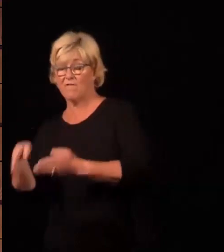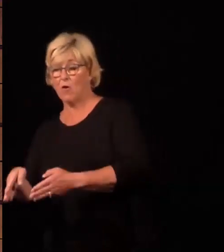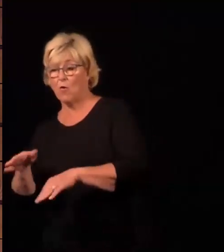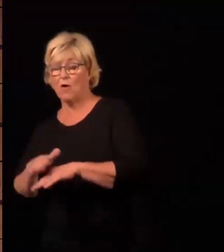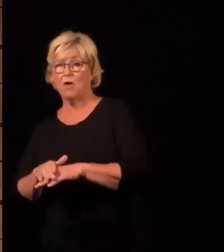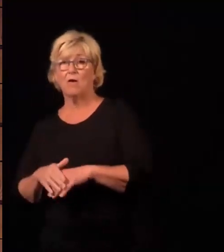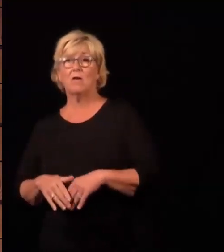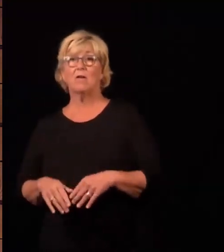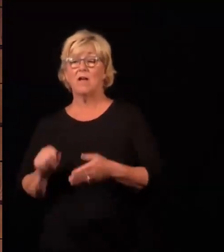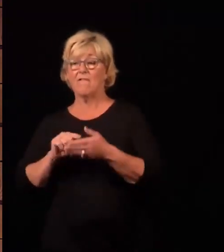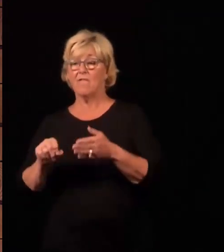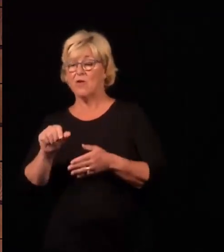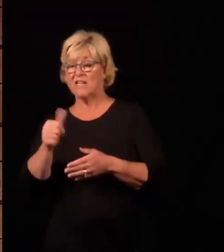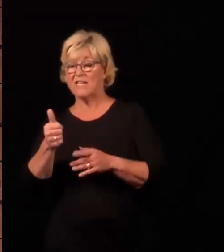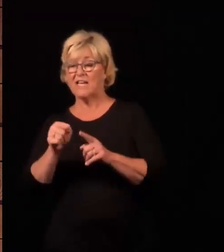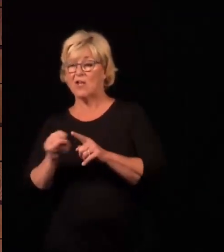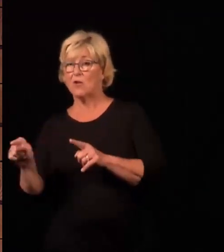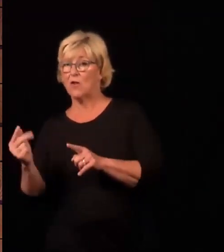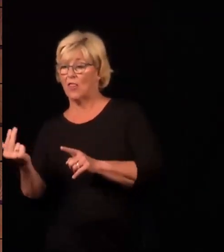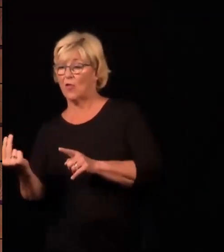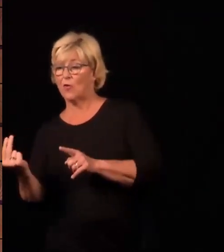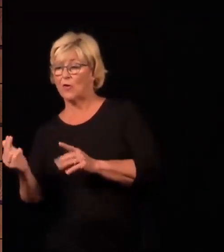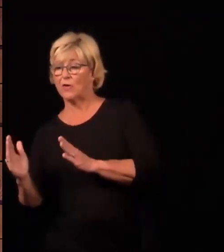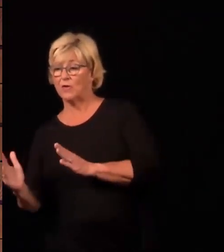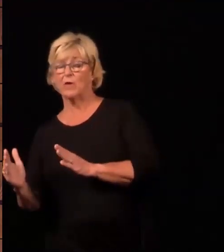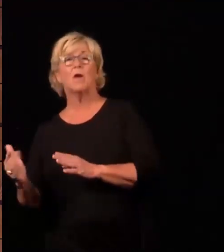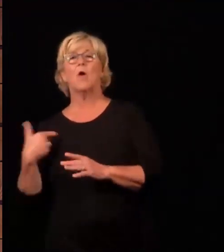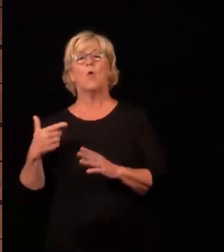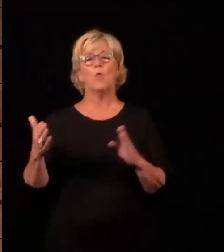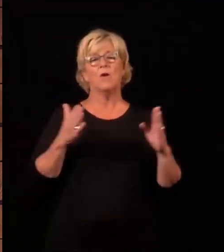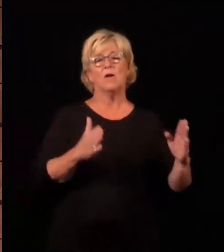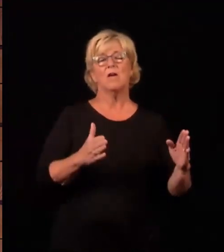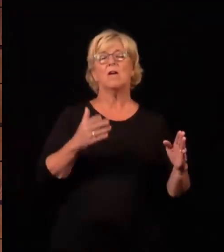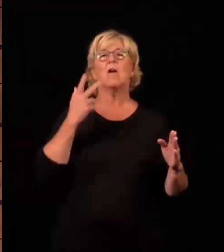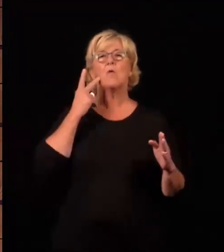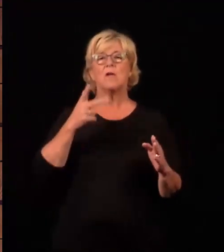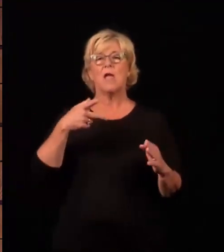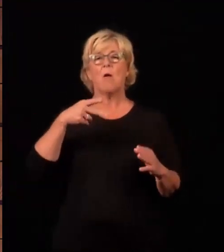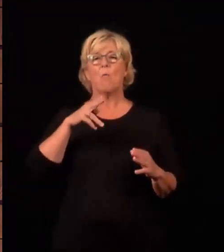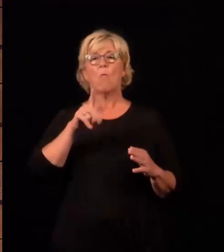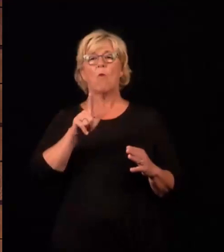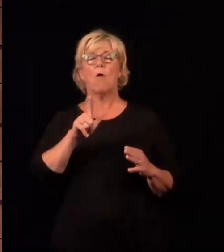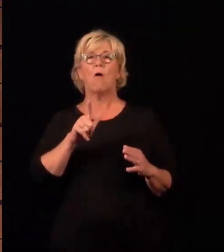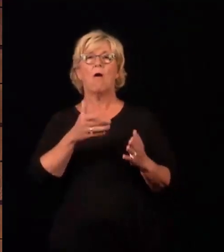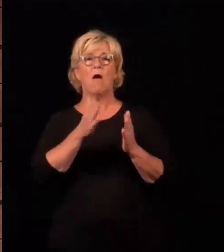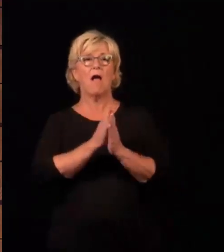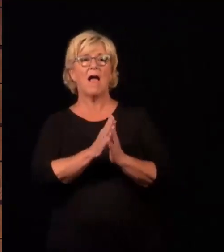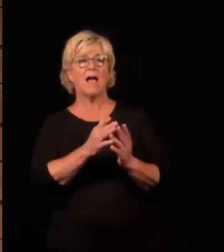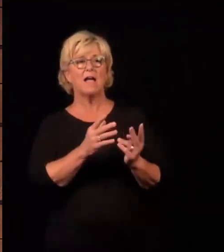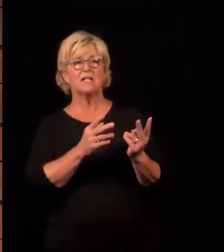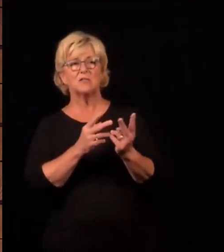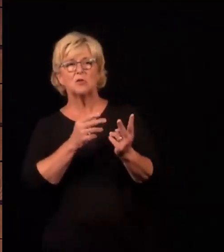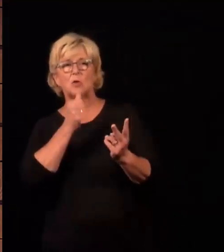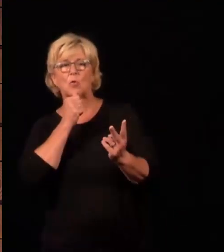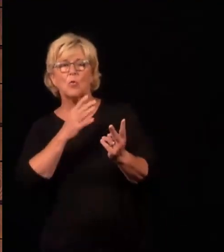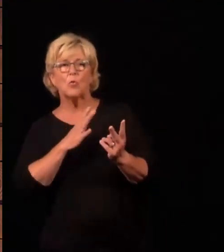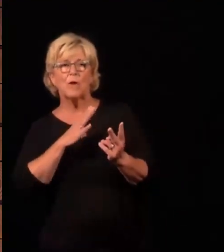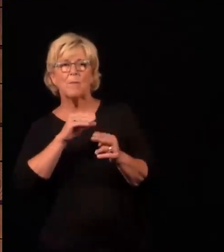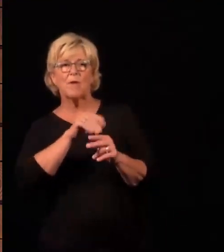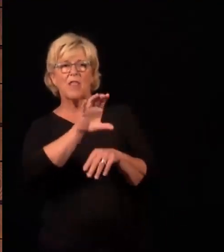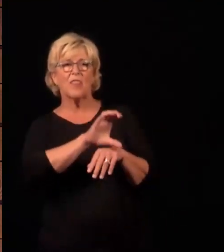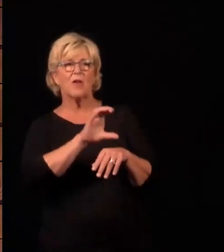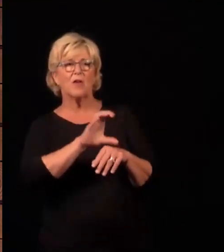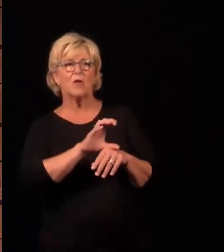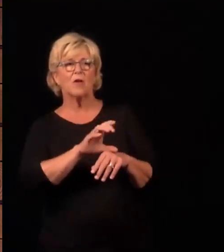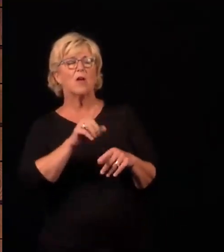on, which are verses 10 through 13, we see that Paul has asked two influential women in the church to